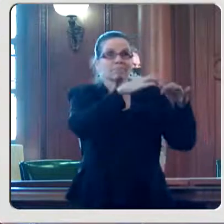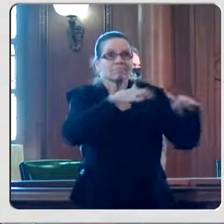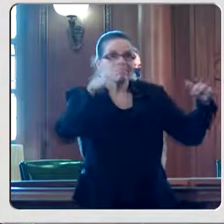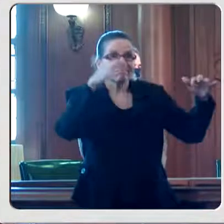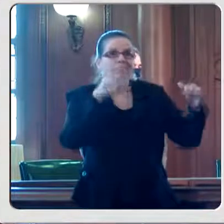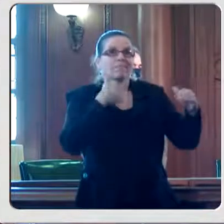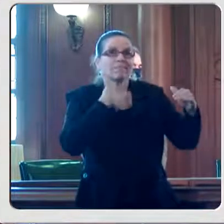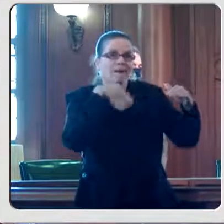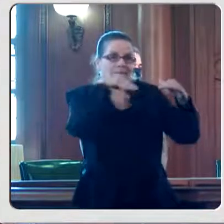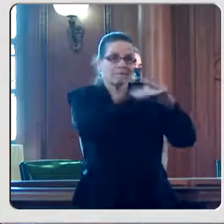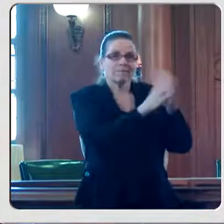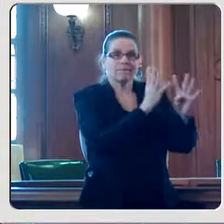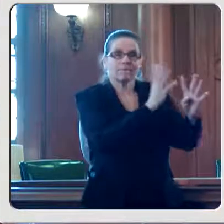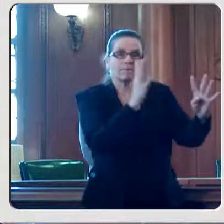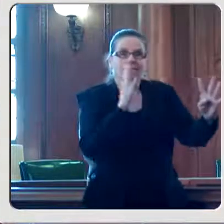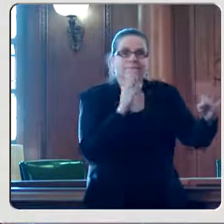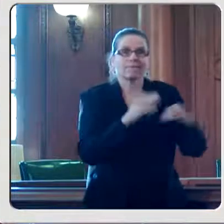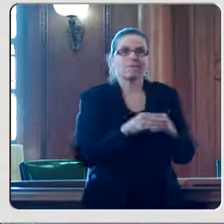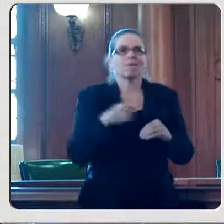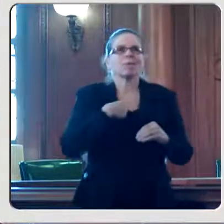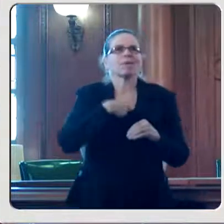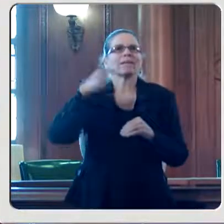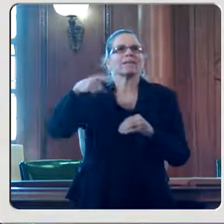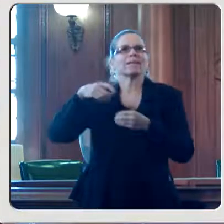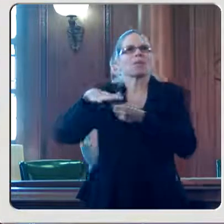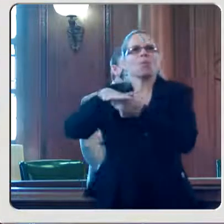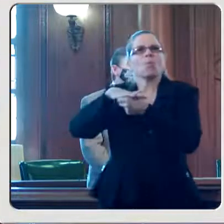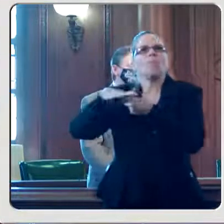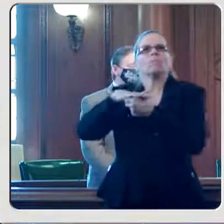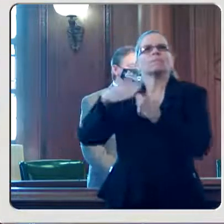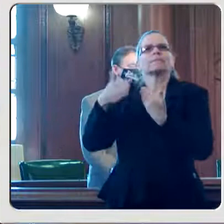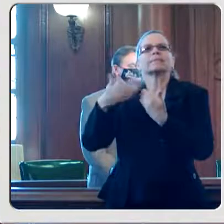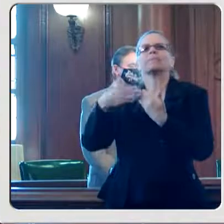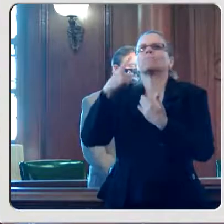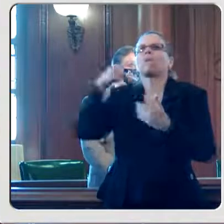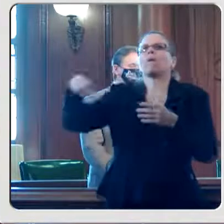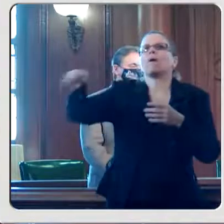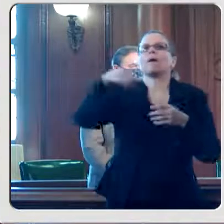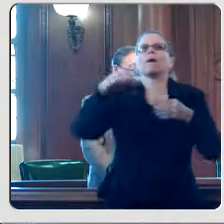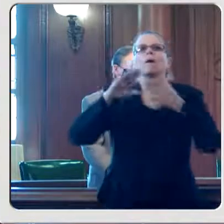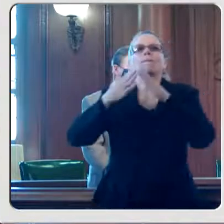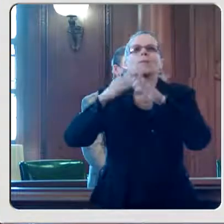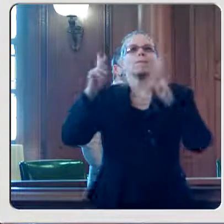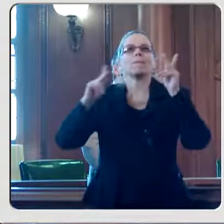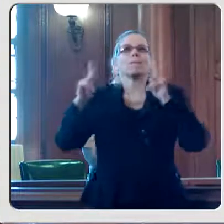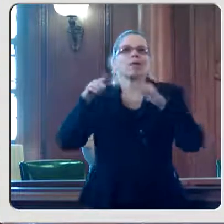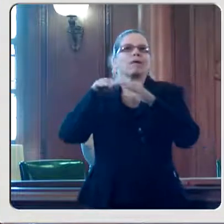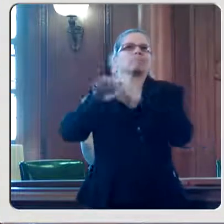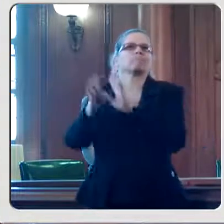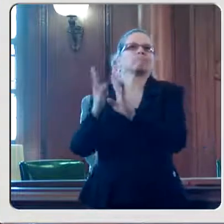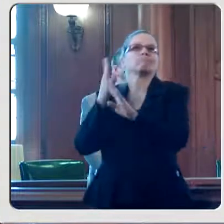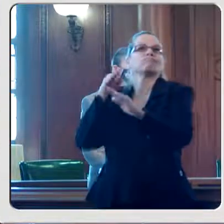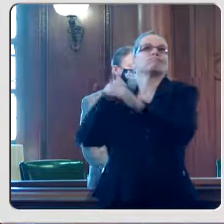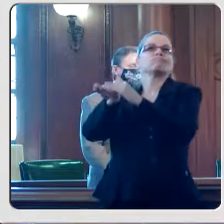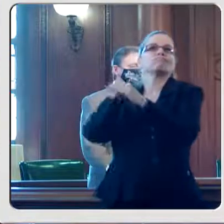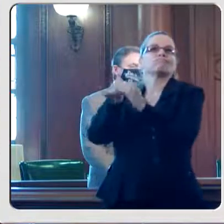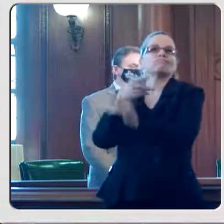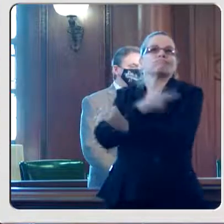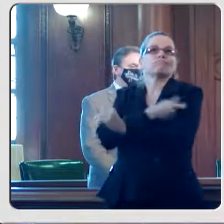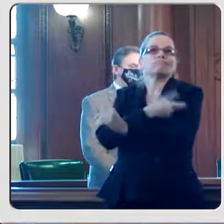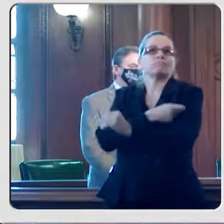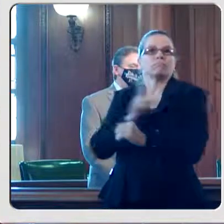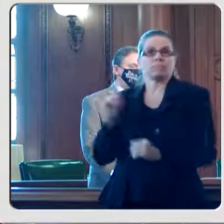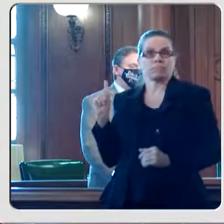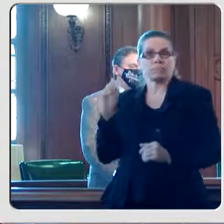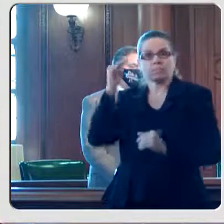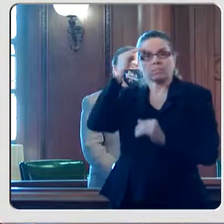sites that are local and centralized. The mayor has made an offer and has said, I know,